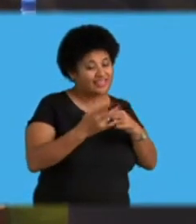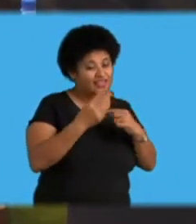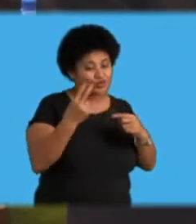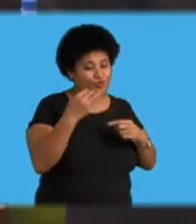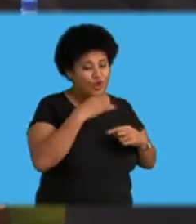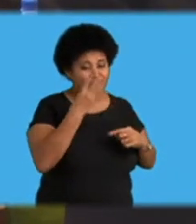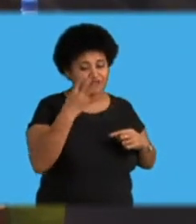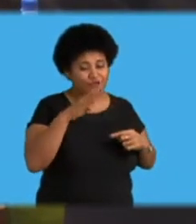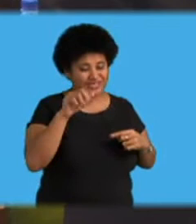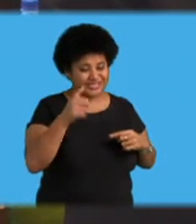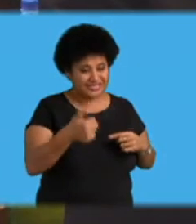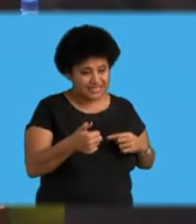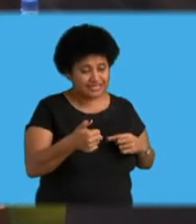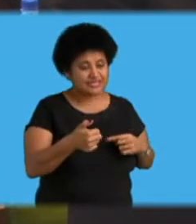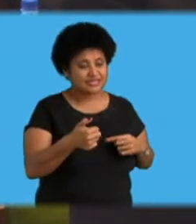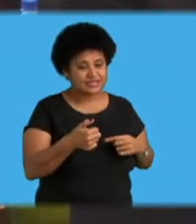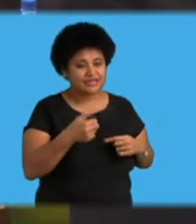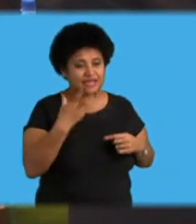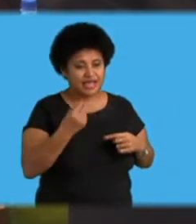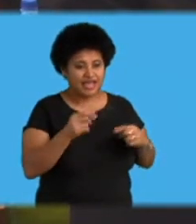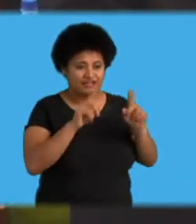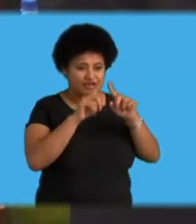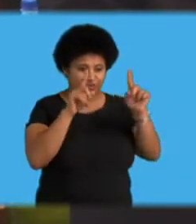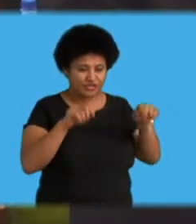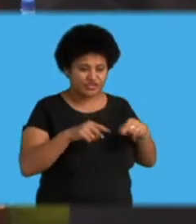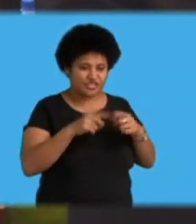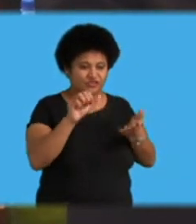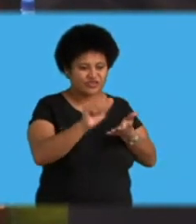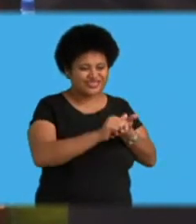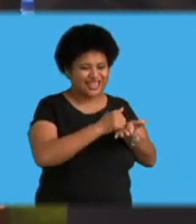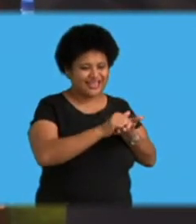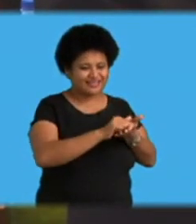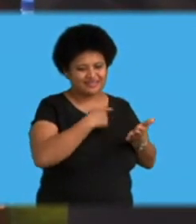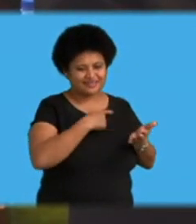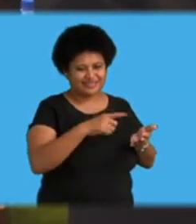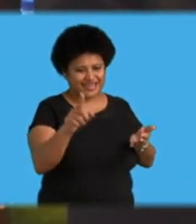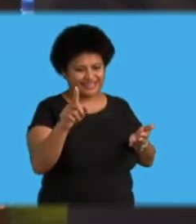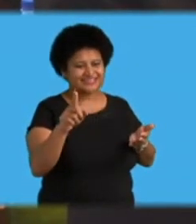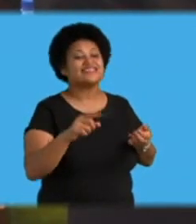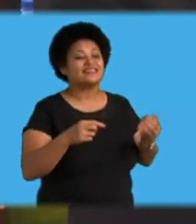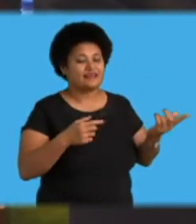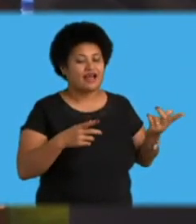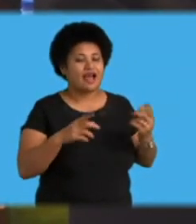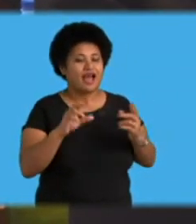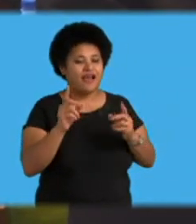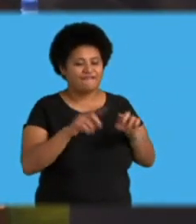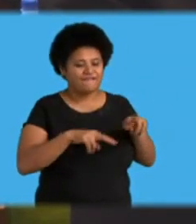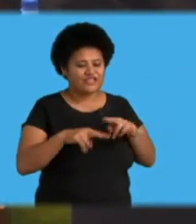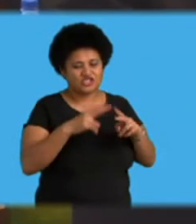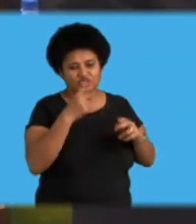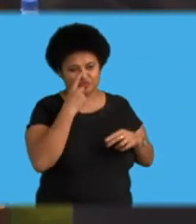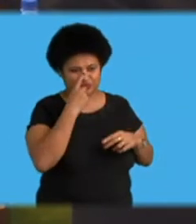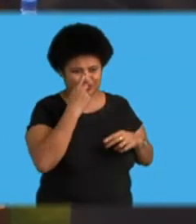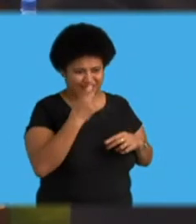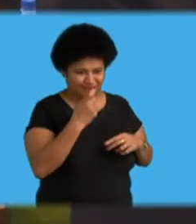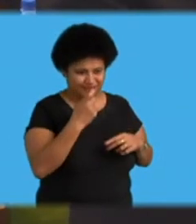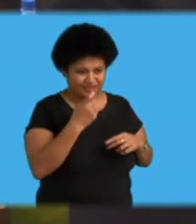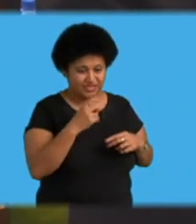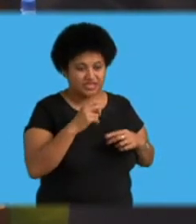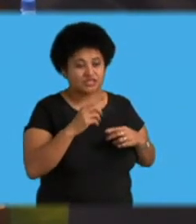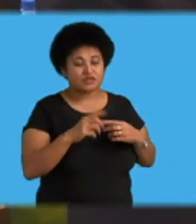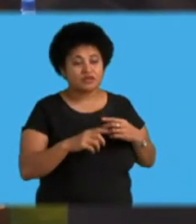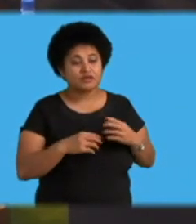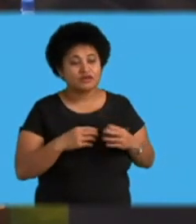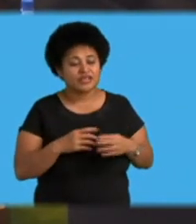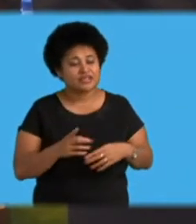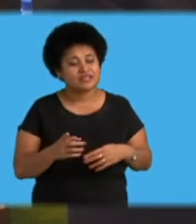246 images were scanned and provided by the Fiji Museum. Madam Speaker, over 1,300